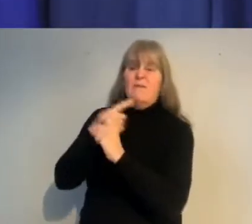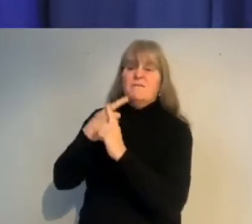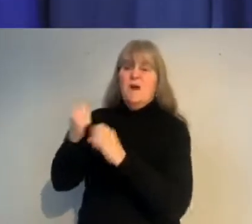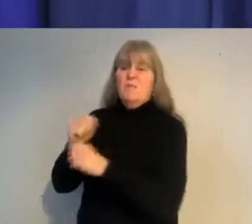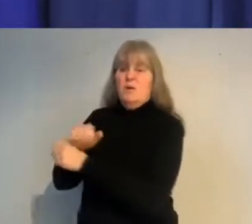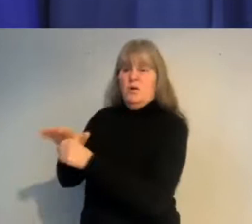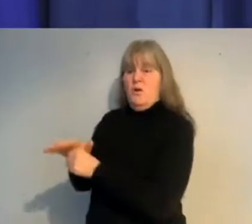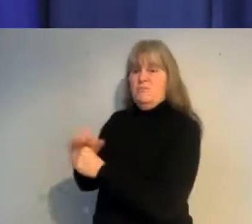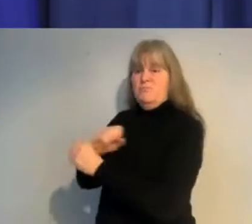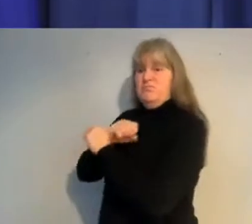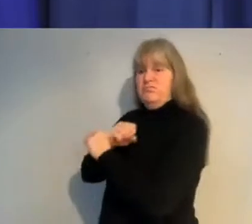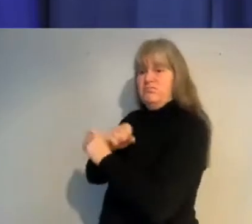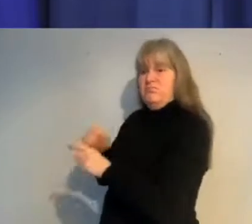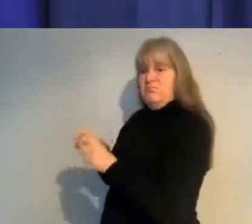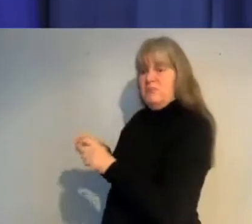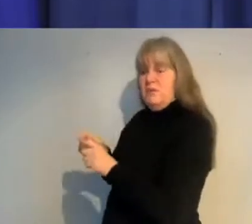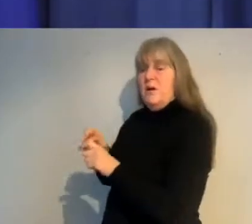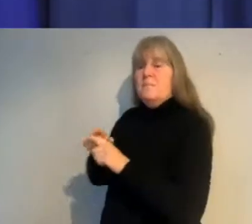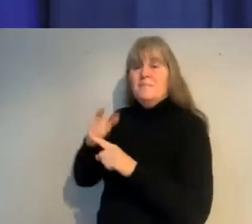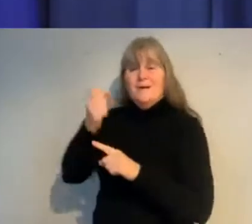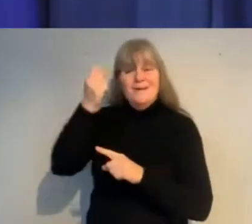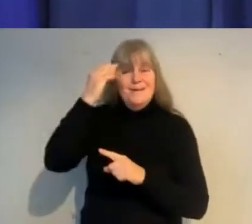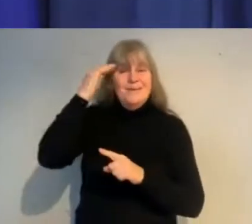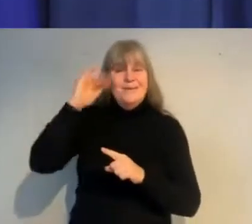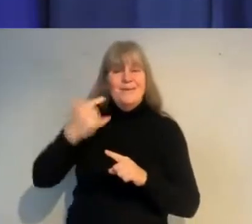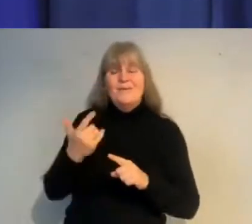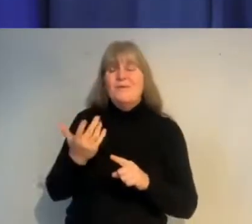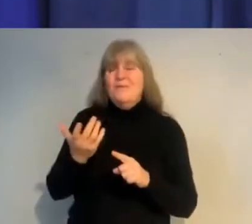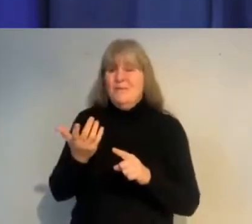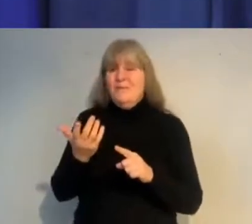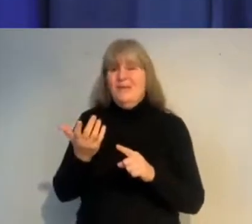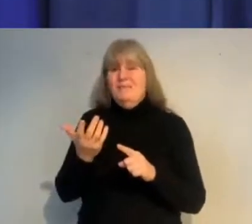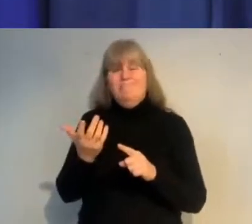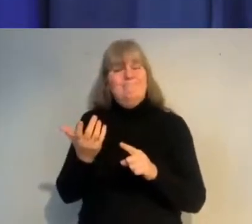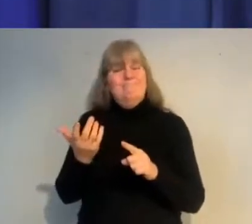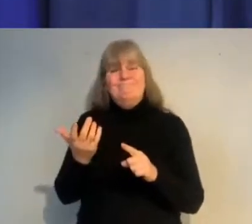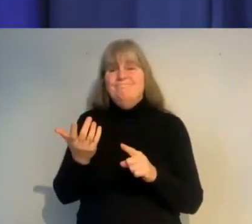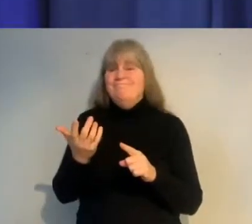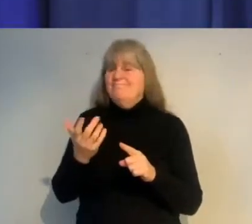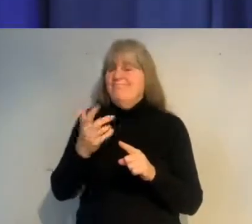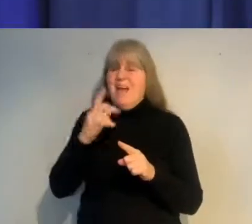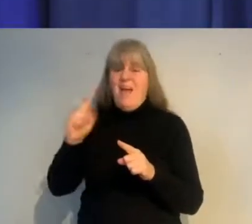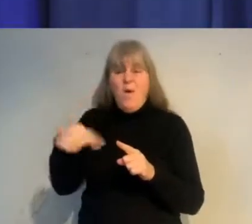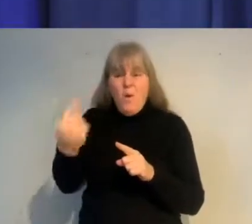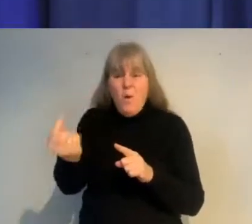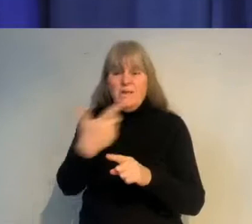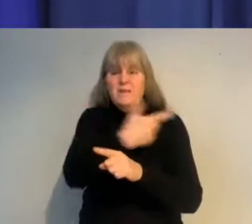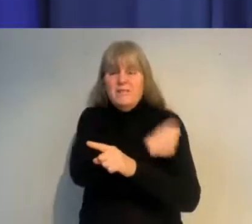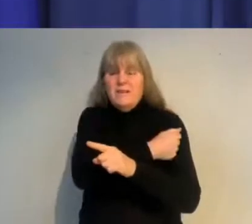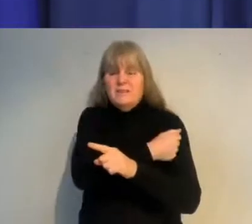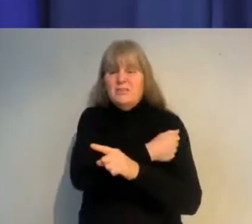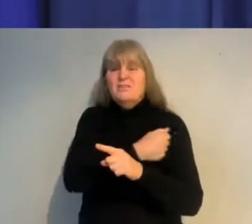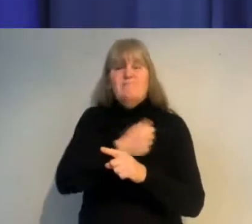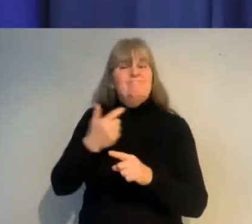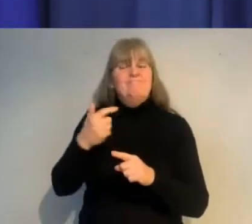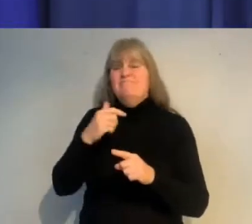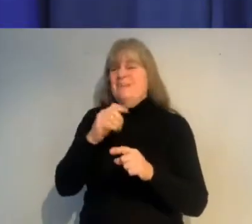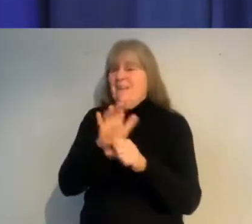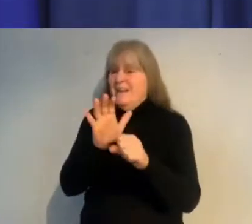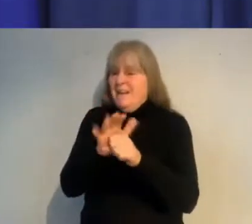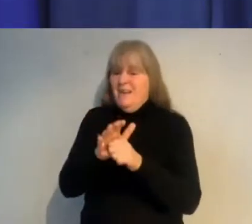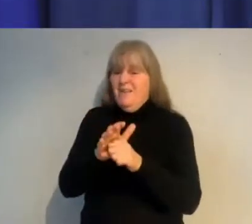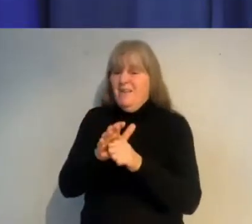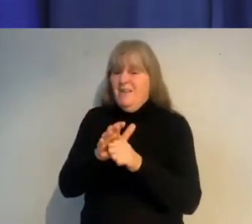know, they're not enough to address the new Omicron variant. It's spreading